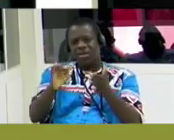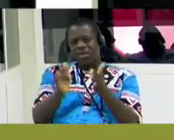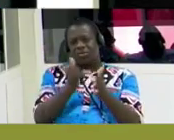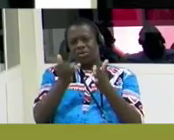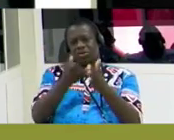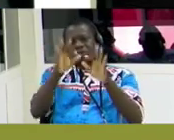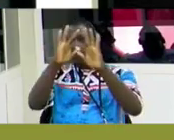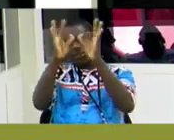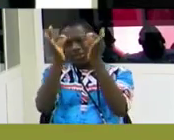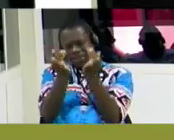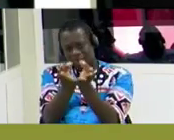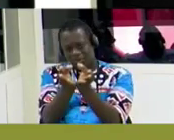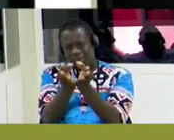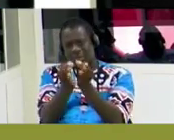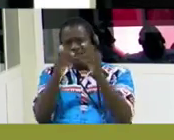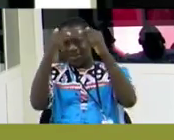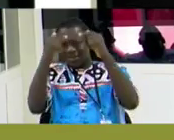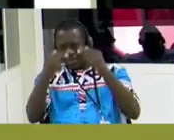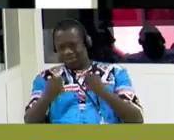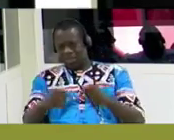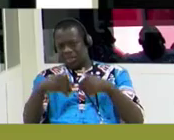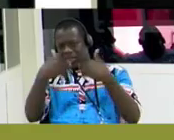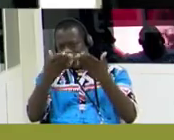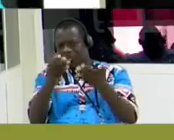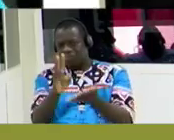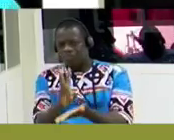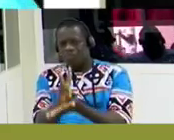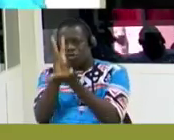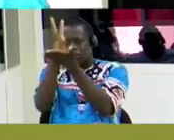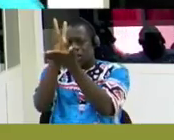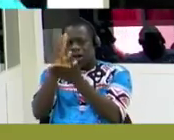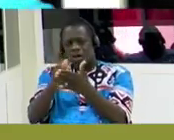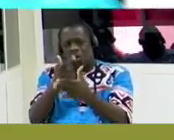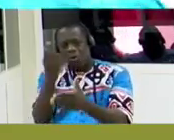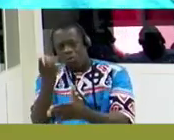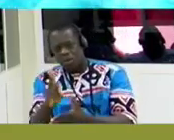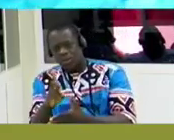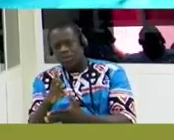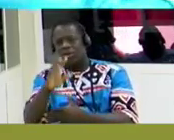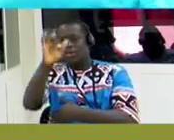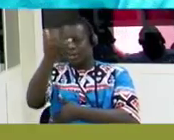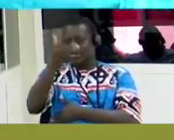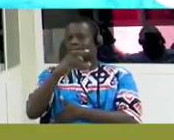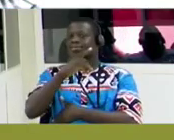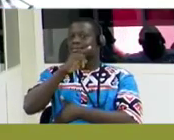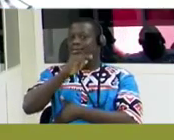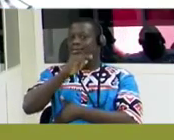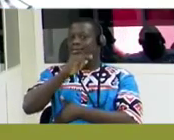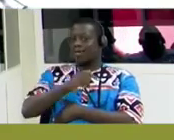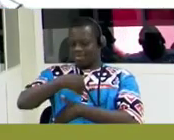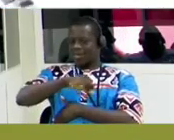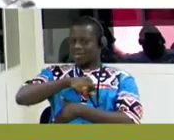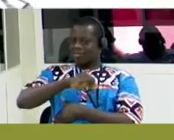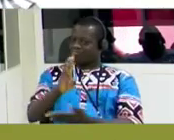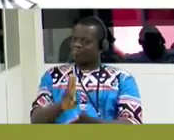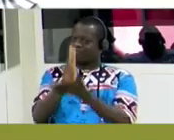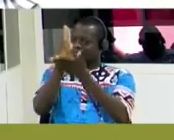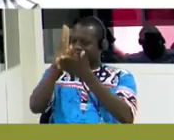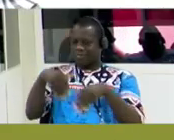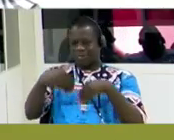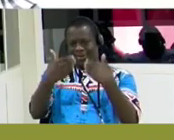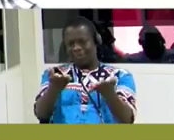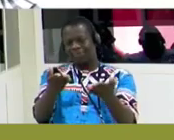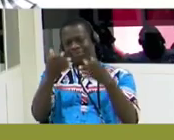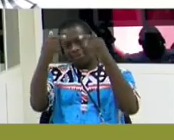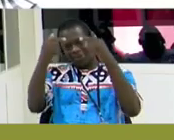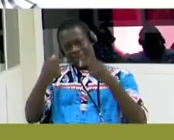that statement was given voluntarily? Yes, sir, it was given voluntarily. Thank you very much, Mr. Sarr. Do you